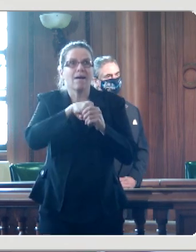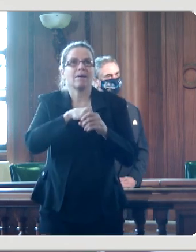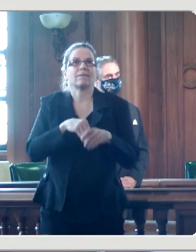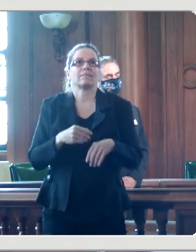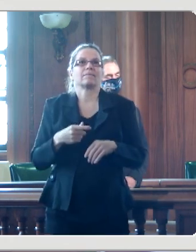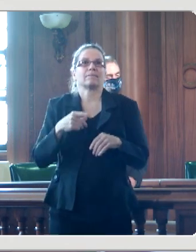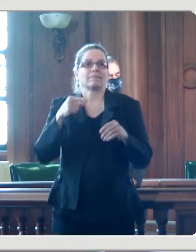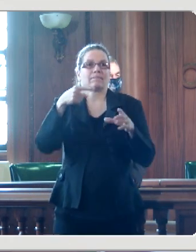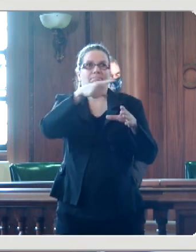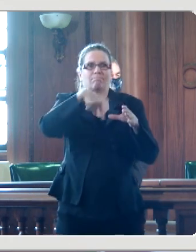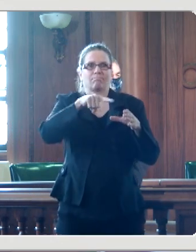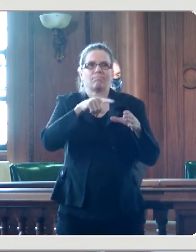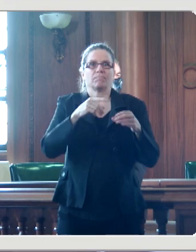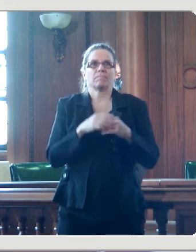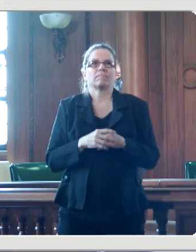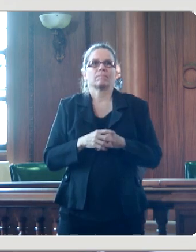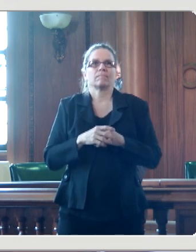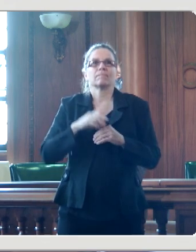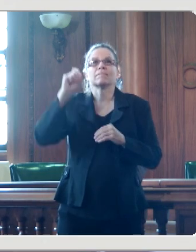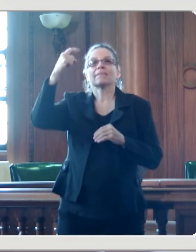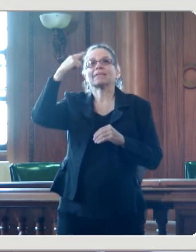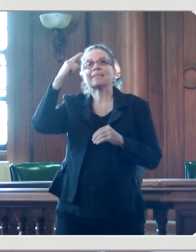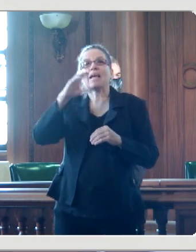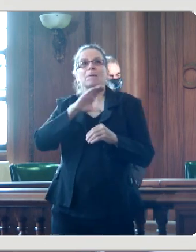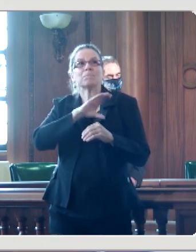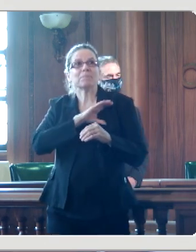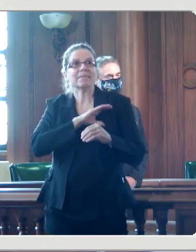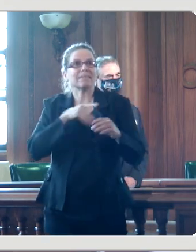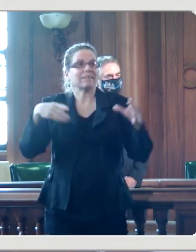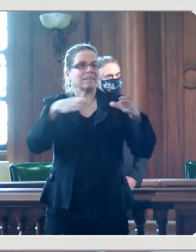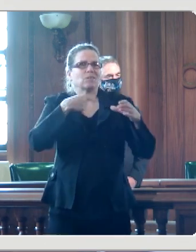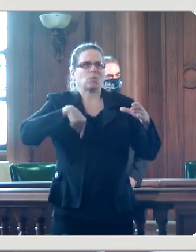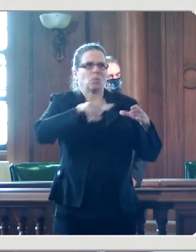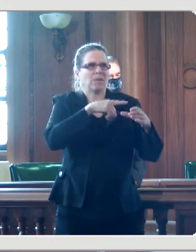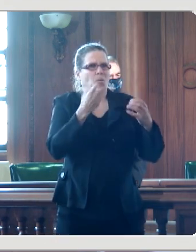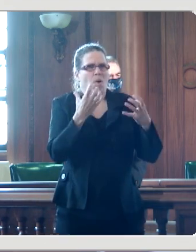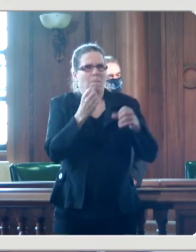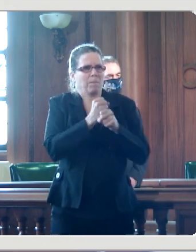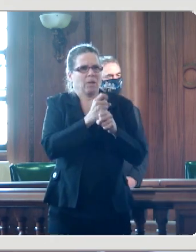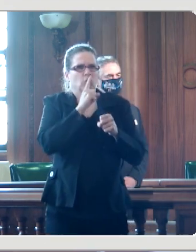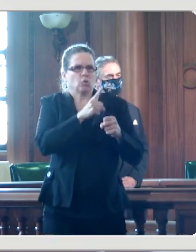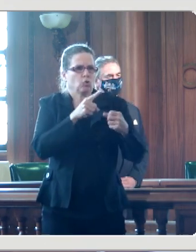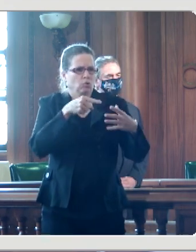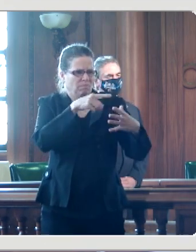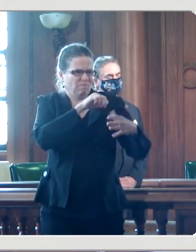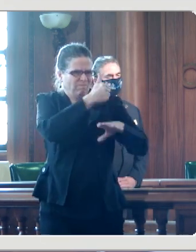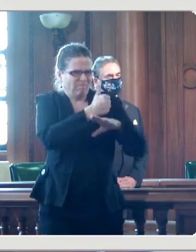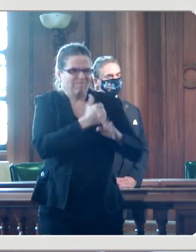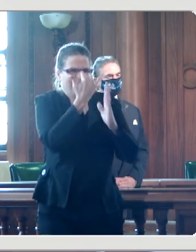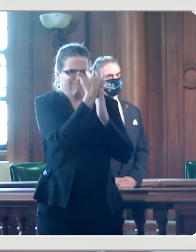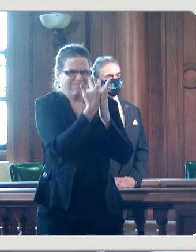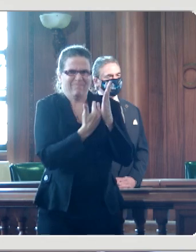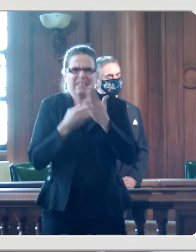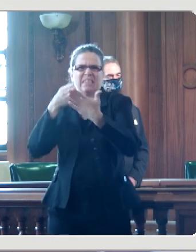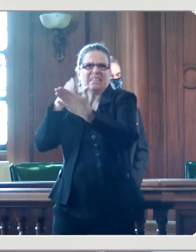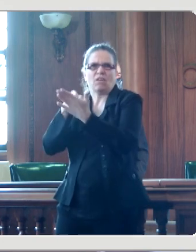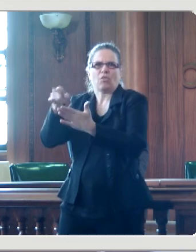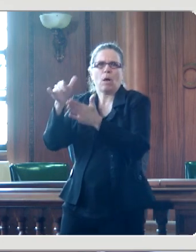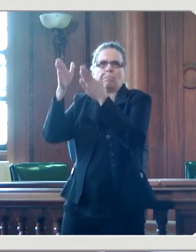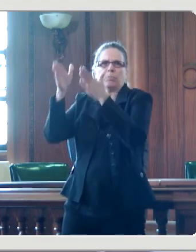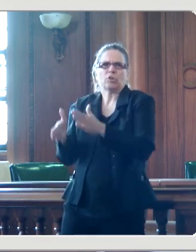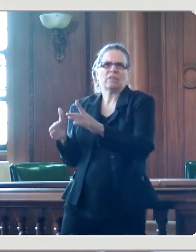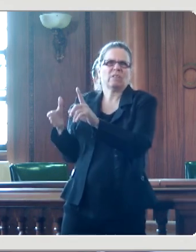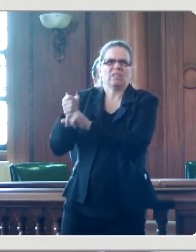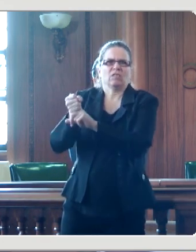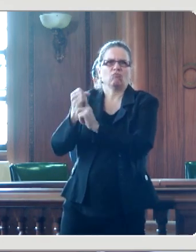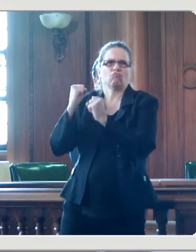work on that to build a sound case against him. I will also like to thank and credit my crime analysis unit. It is